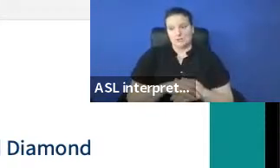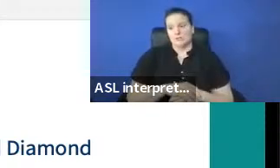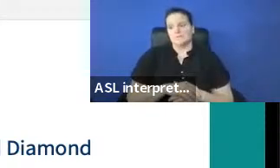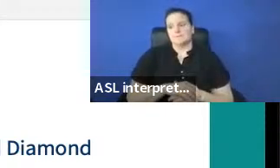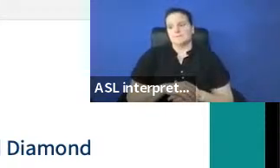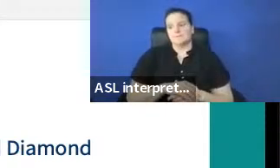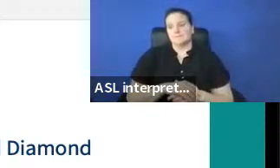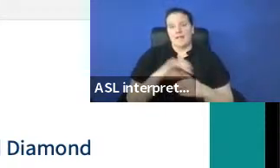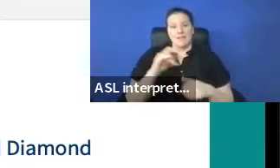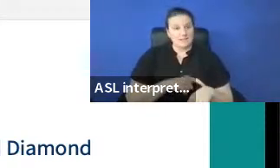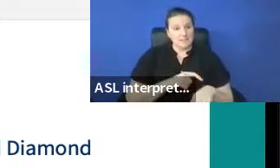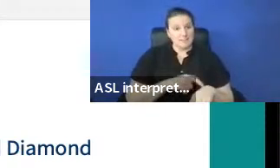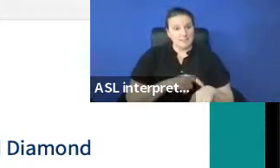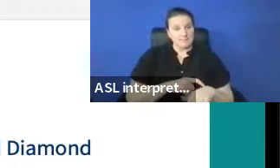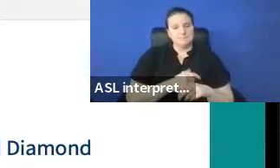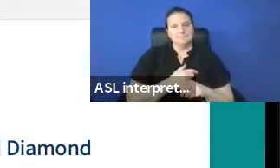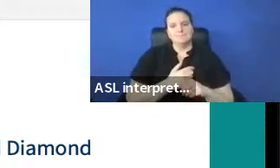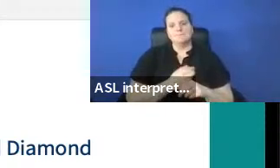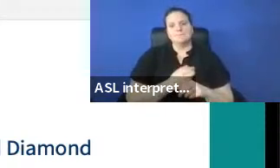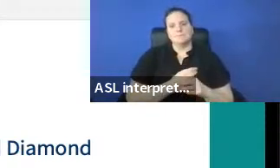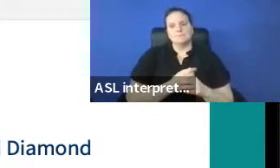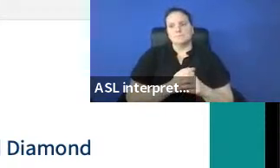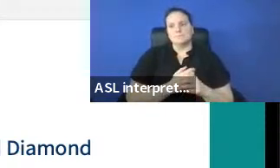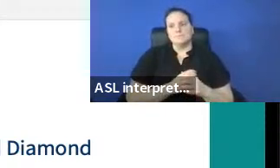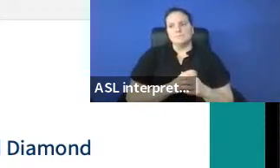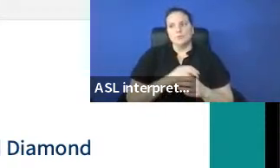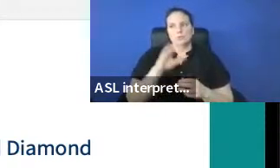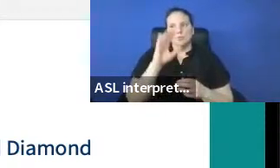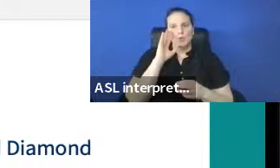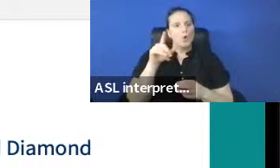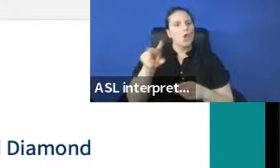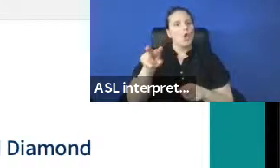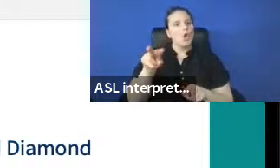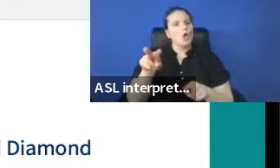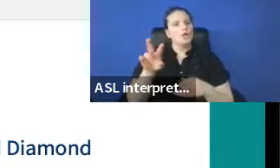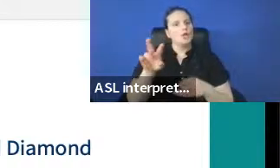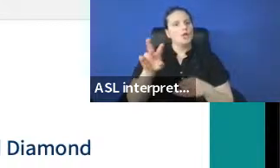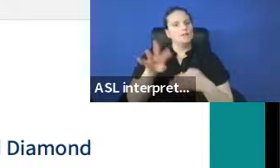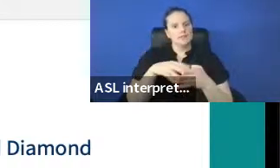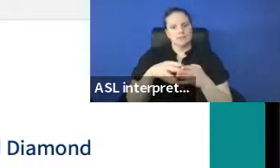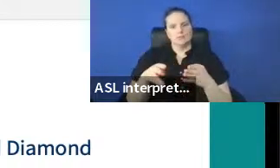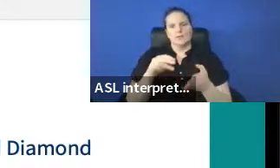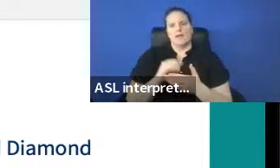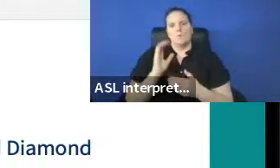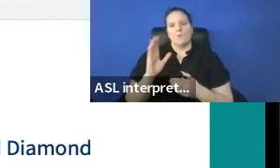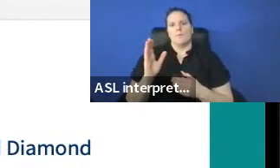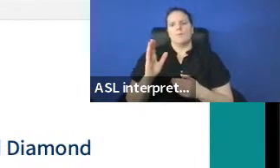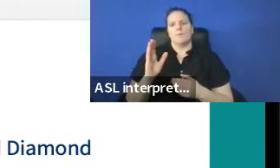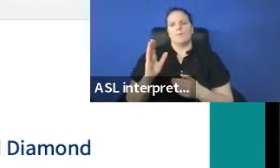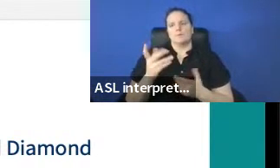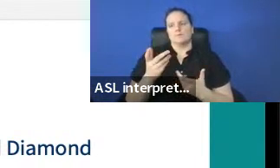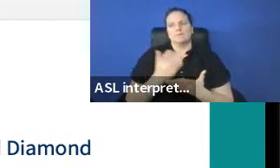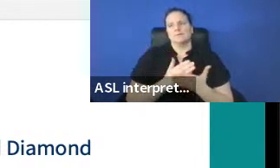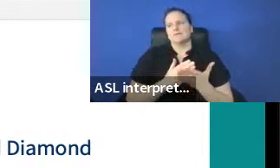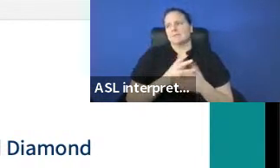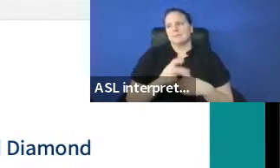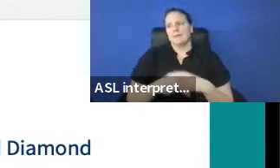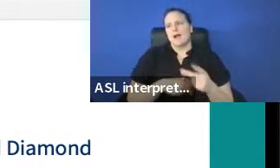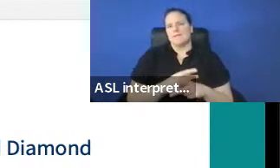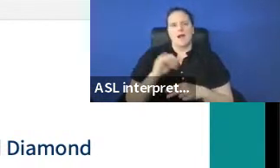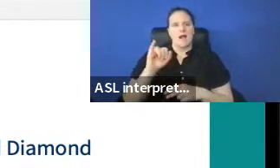that time, we knew, looking at the schedule, that there was going to be some sort of an